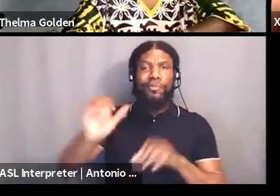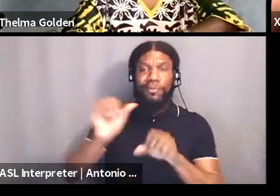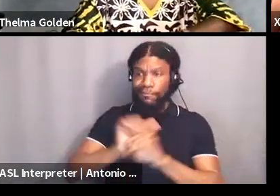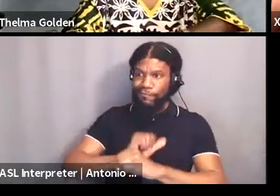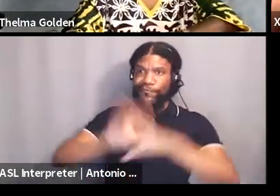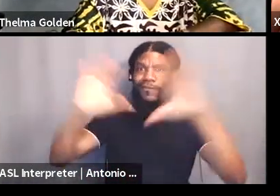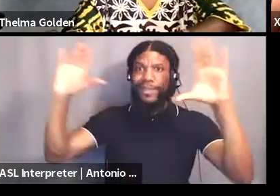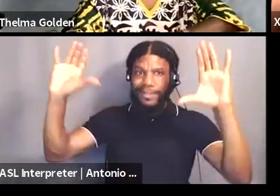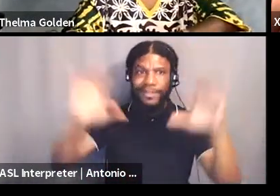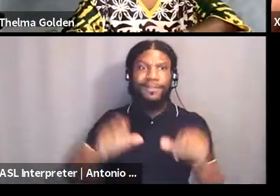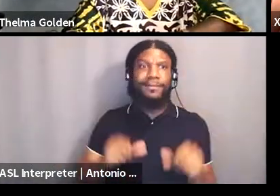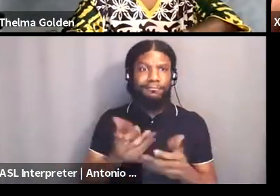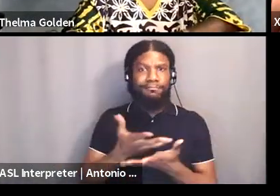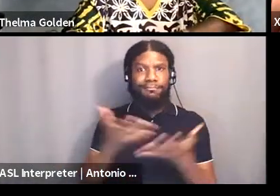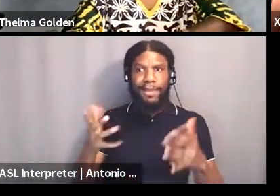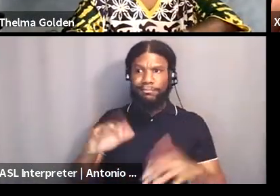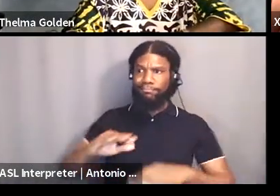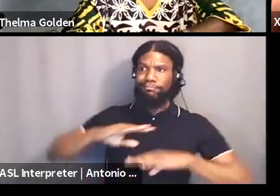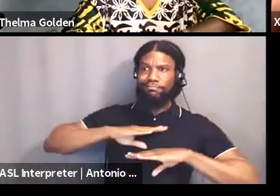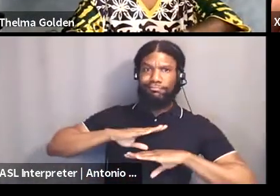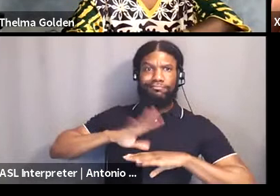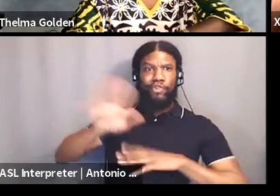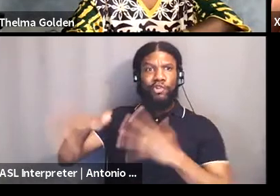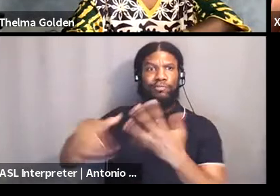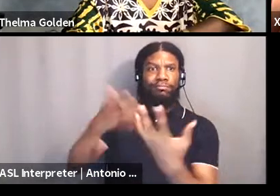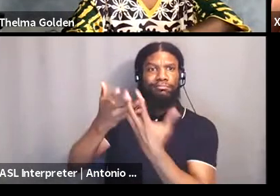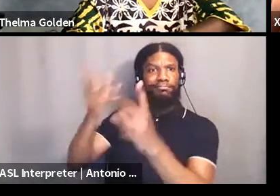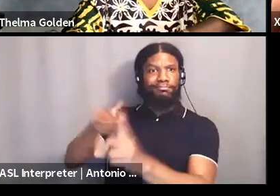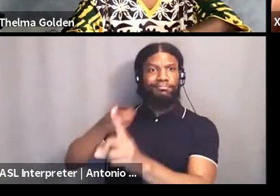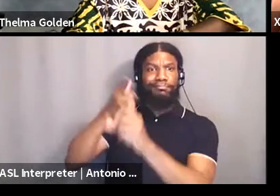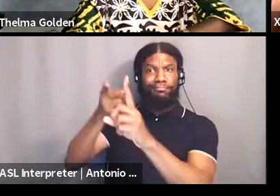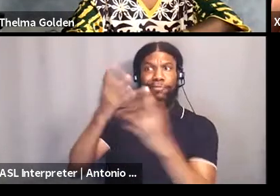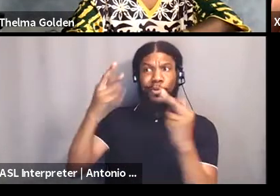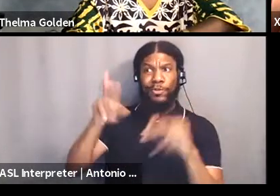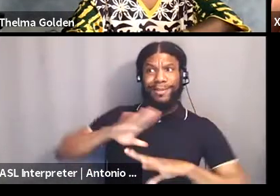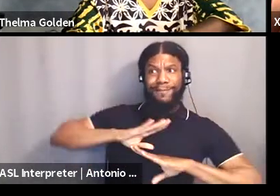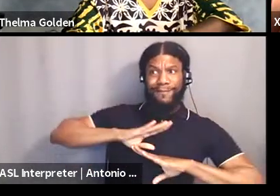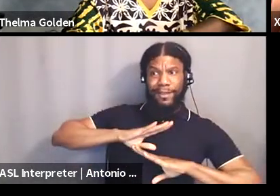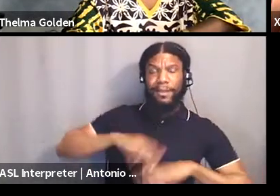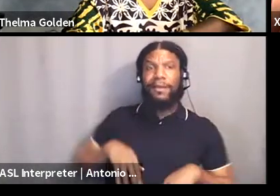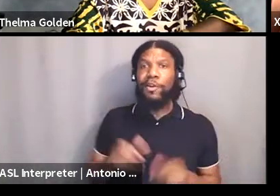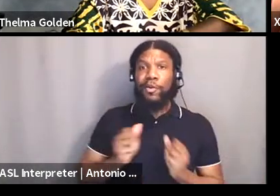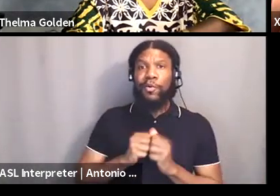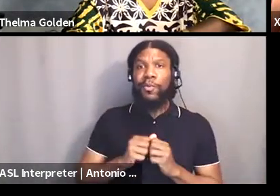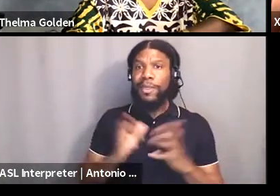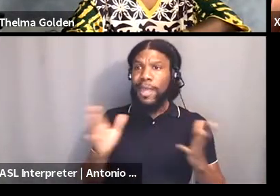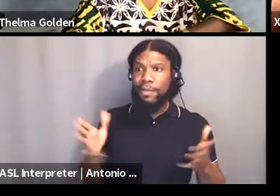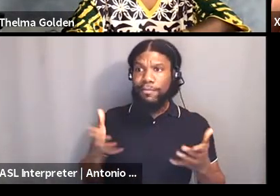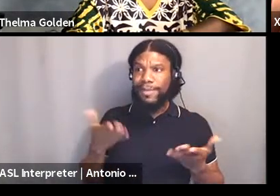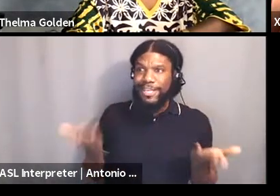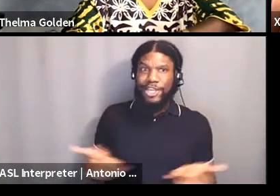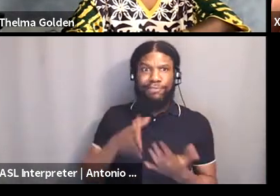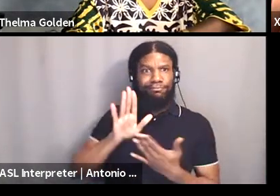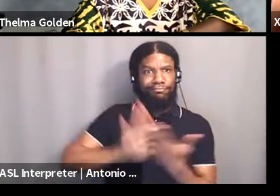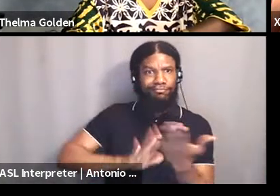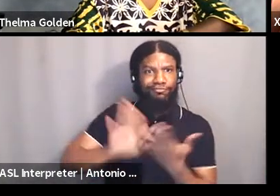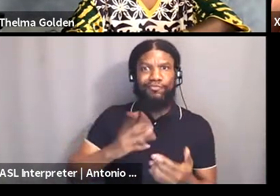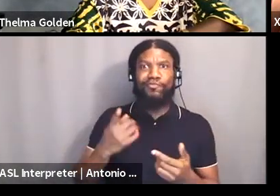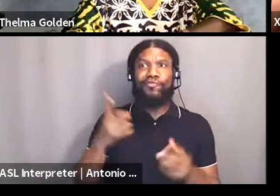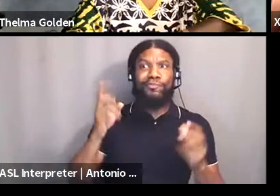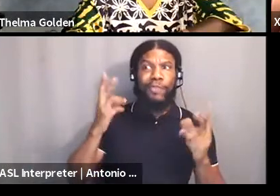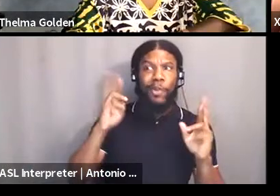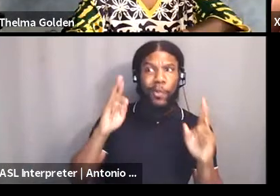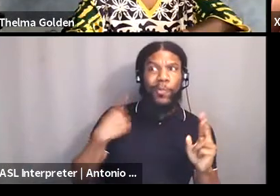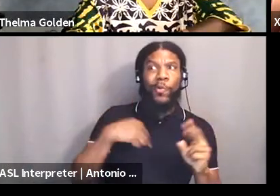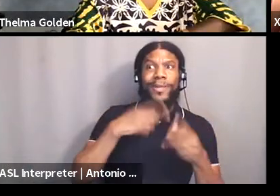And I hope that you're happy with what we did. I mean, it's just, that, you know, without being here, we succeeded in creating what you